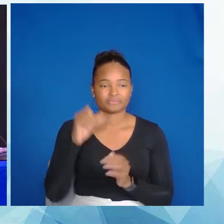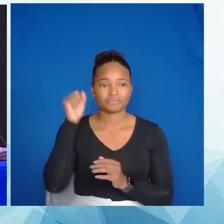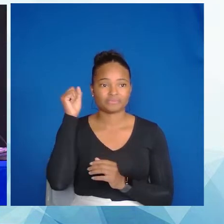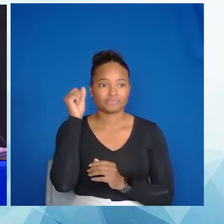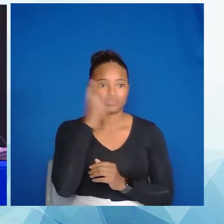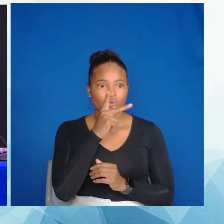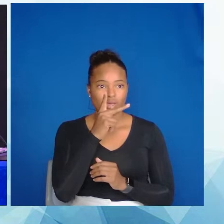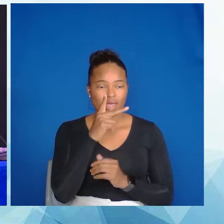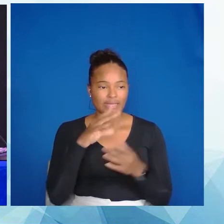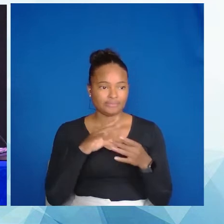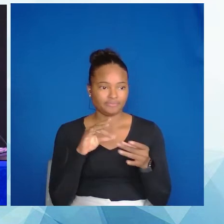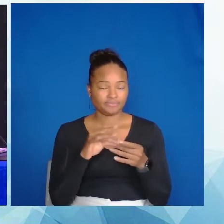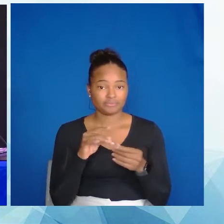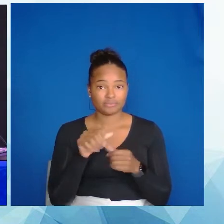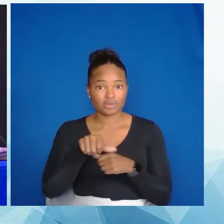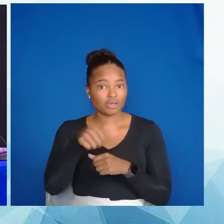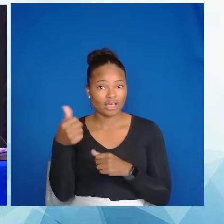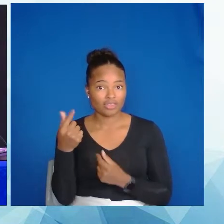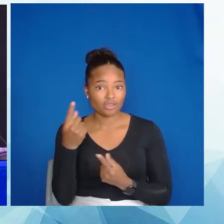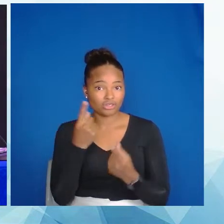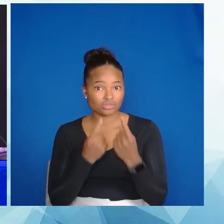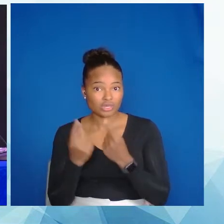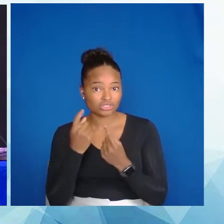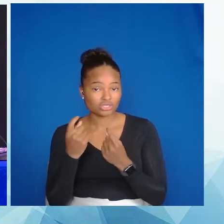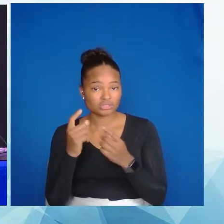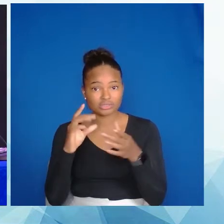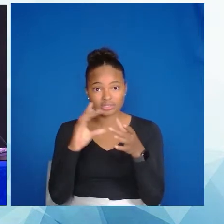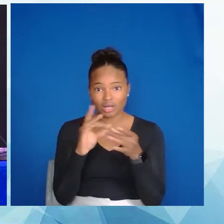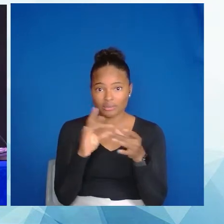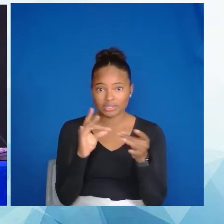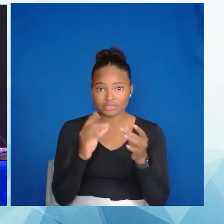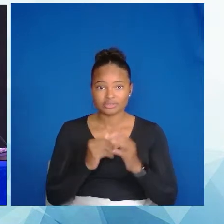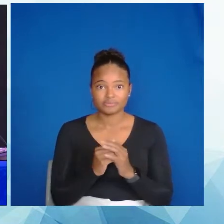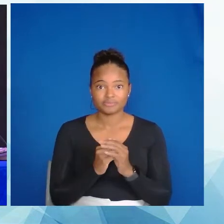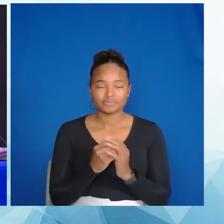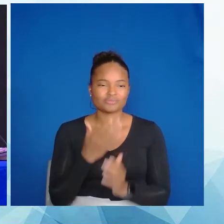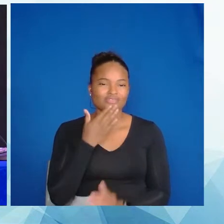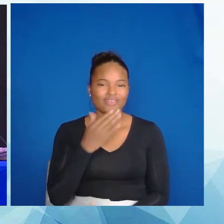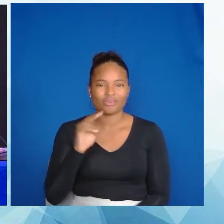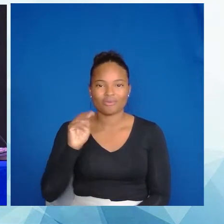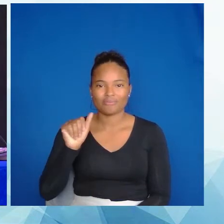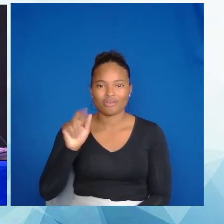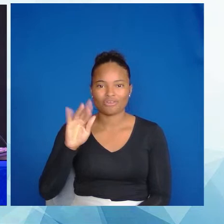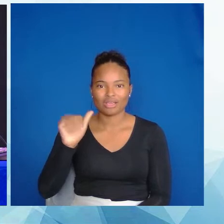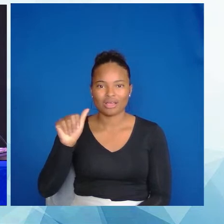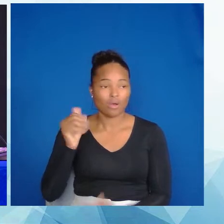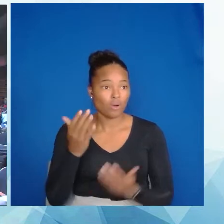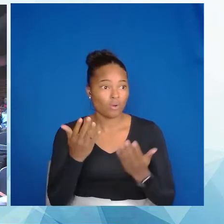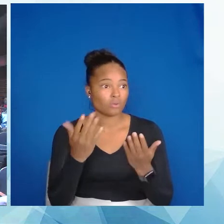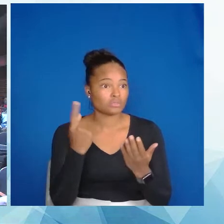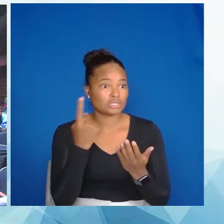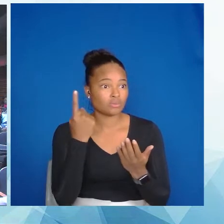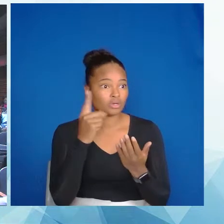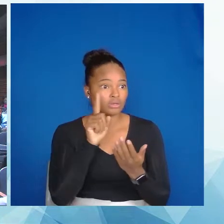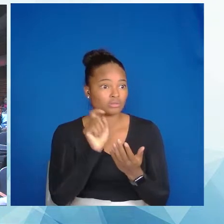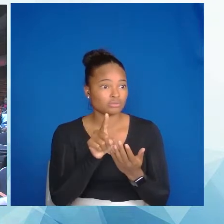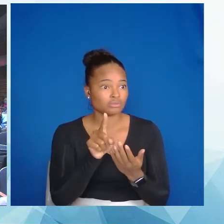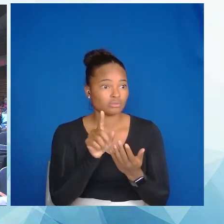Any other questions or comments? Thank you, Maria. Oh, go ahead.